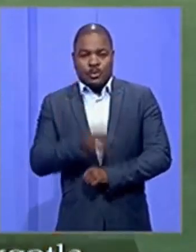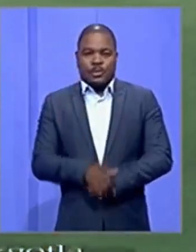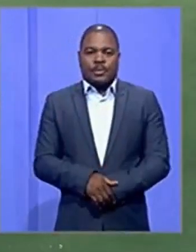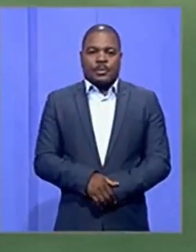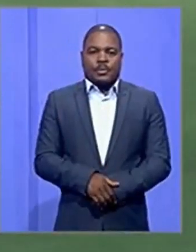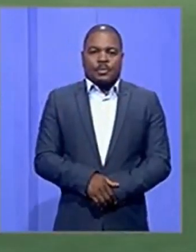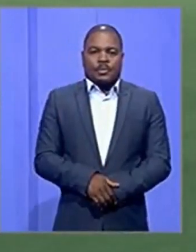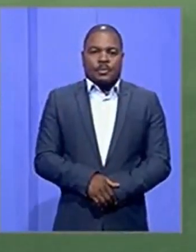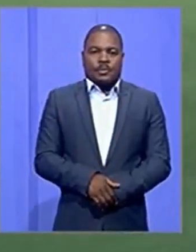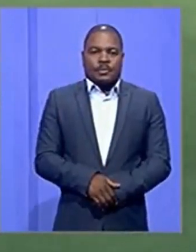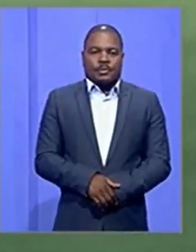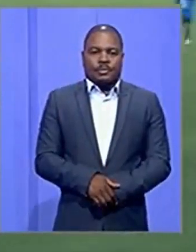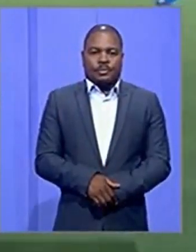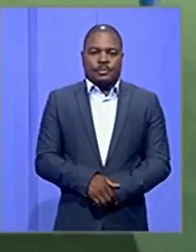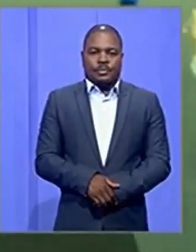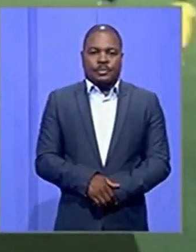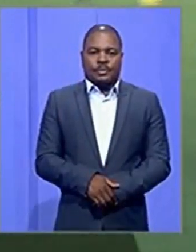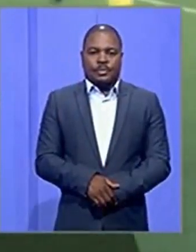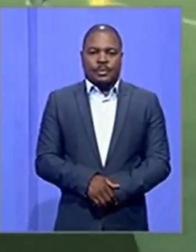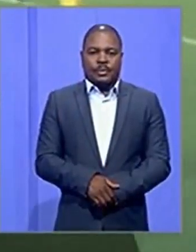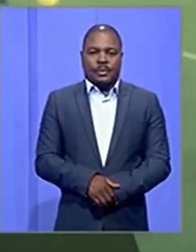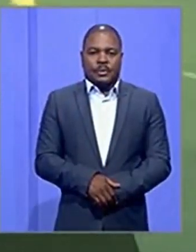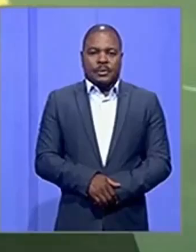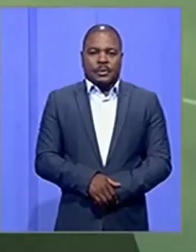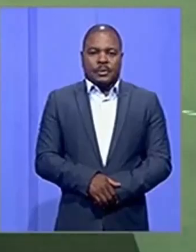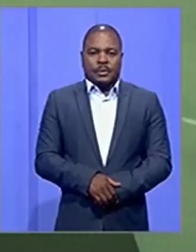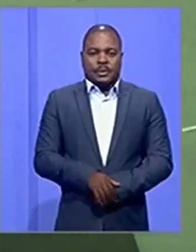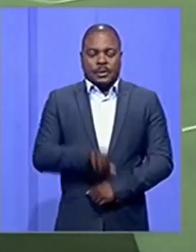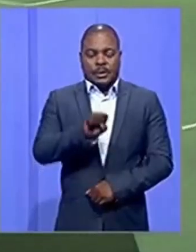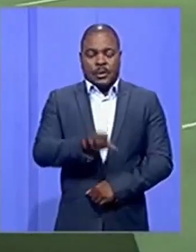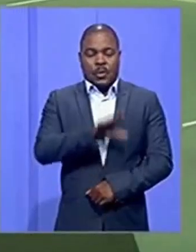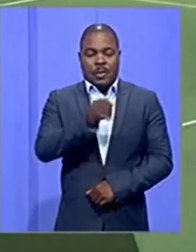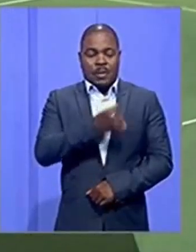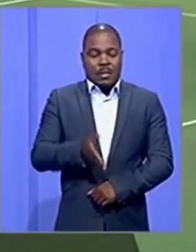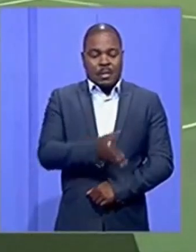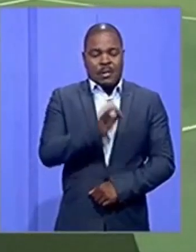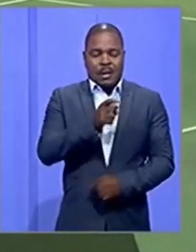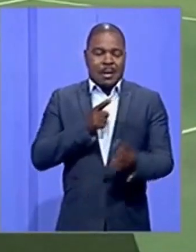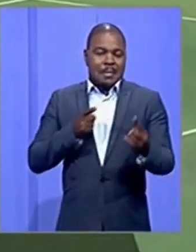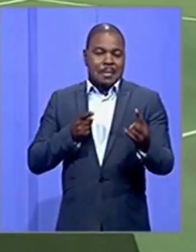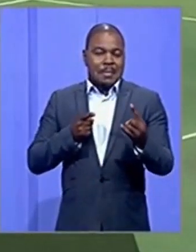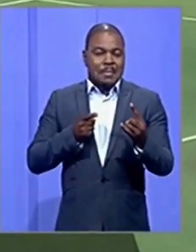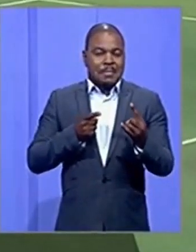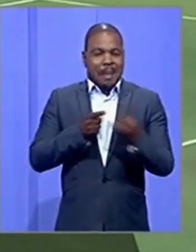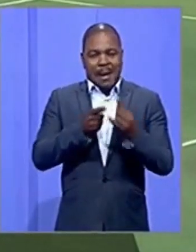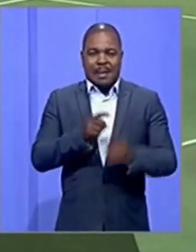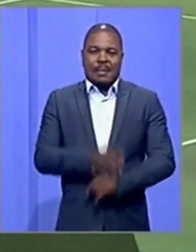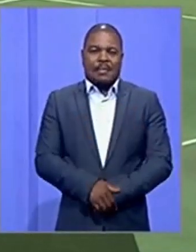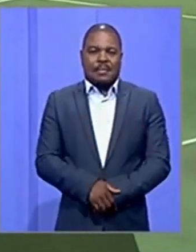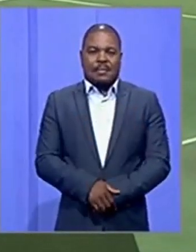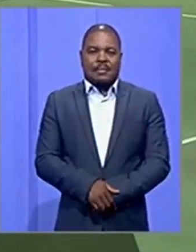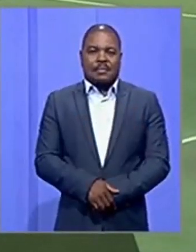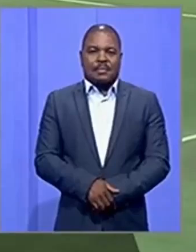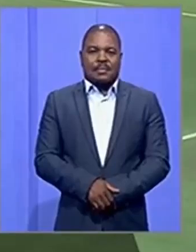of play from South Africa. Lovely ball. Makhaya on target. And it's gone